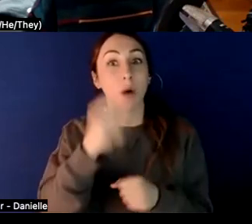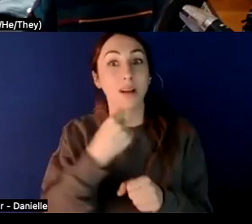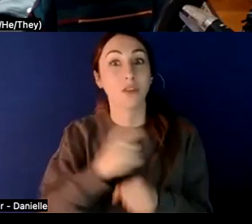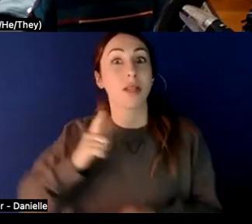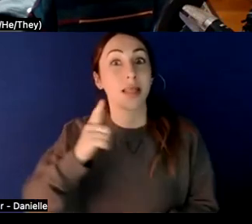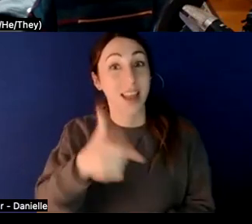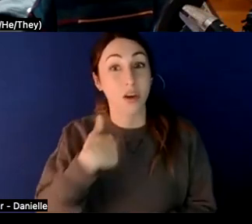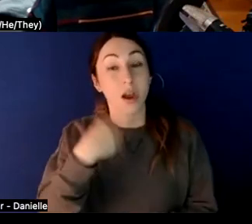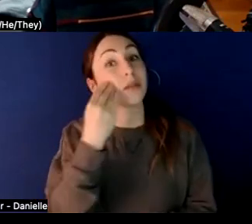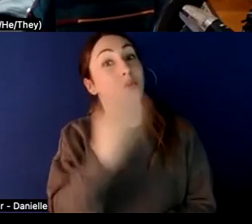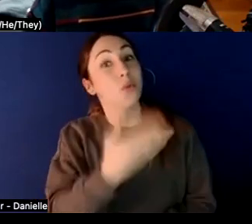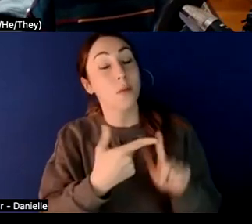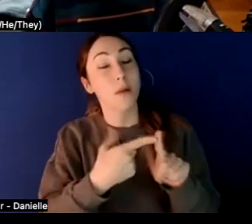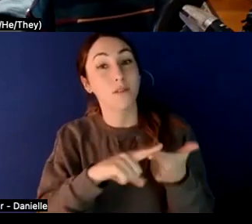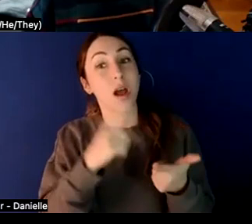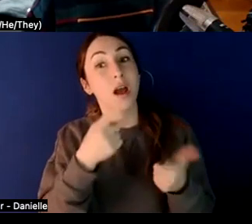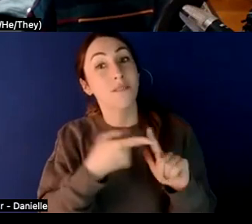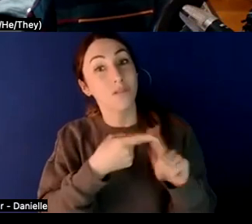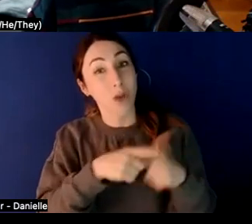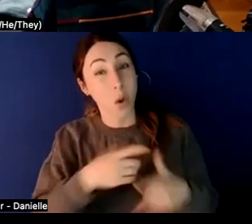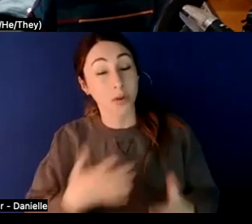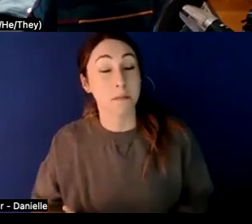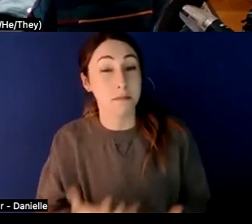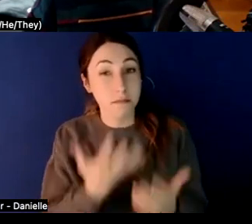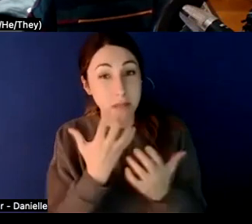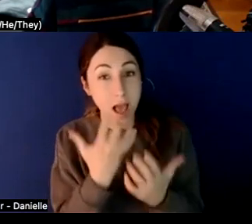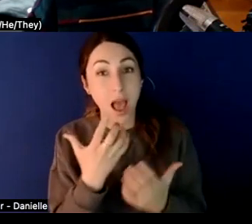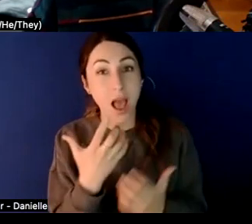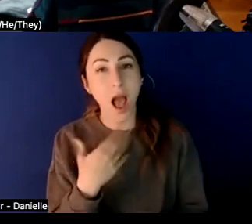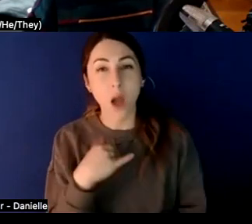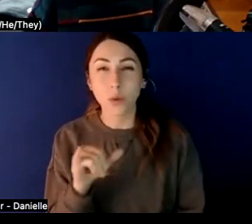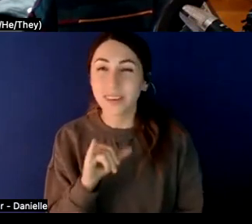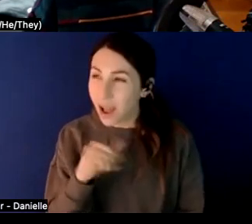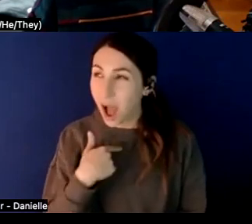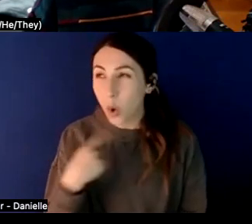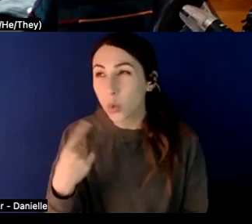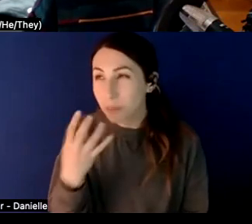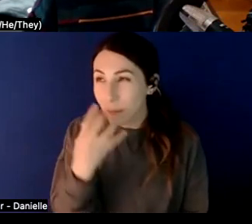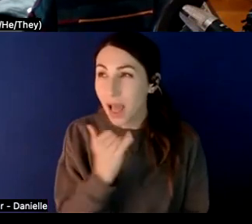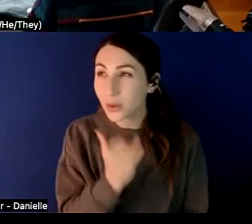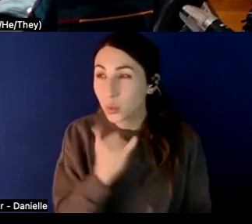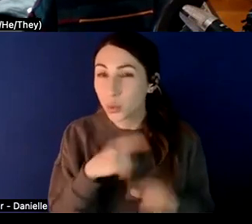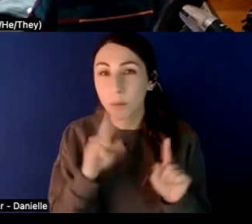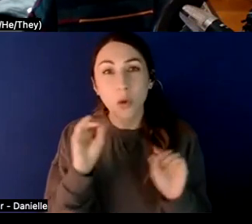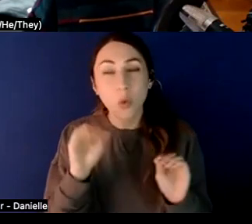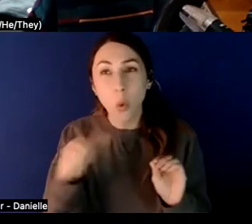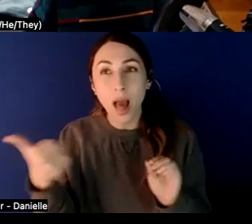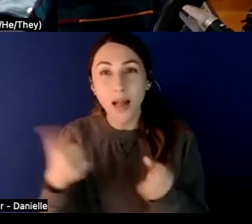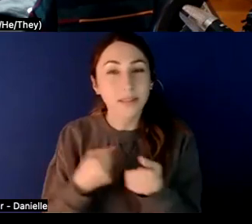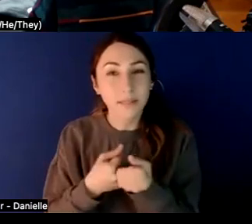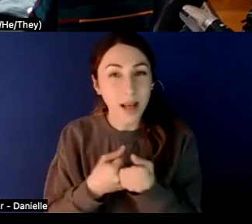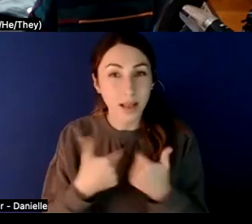mad. And I was like, oh, I was mad, but nobody else seemed to think that made sense. And so that's like super